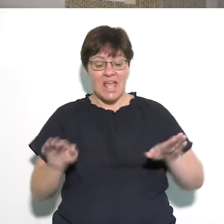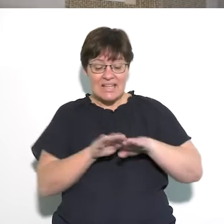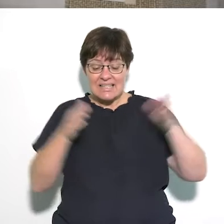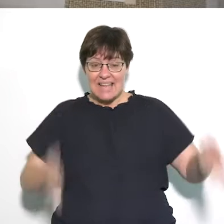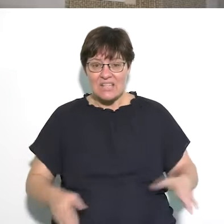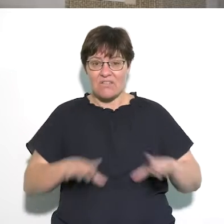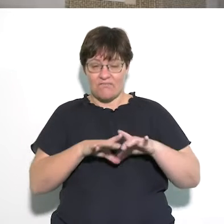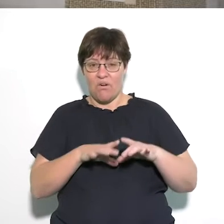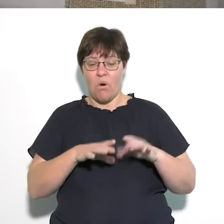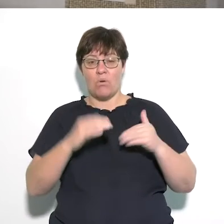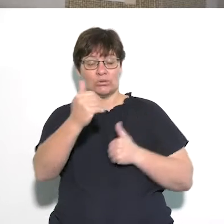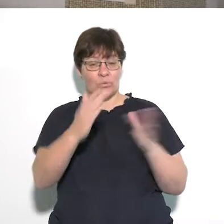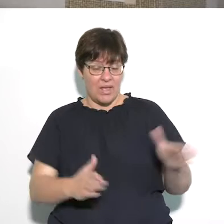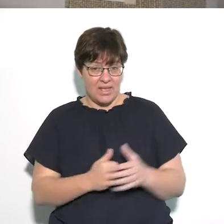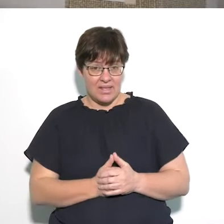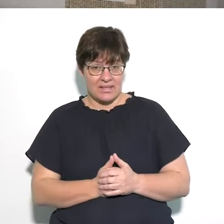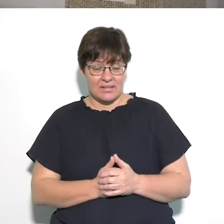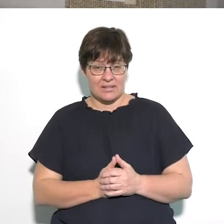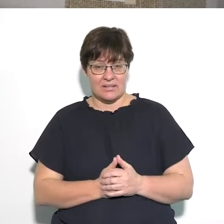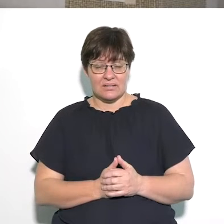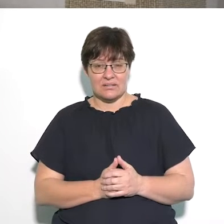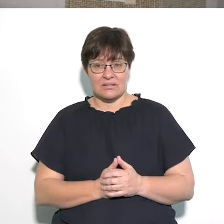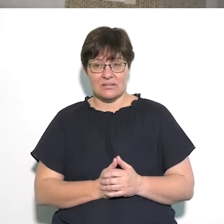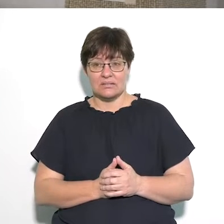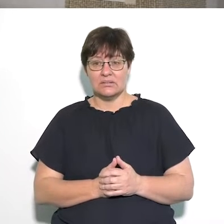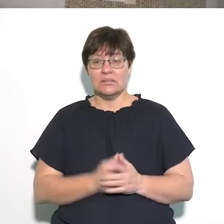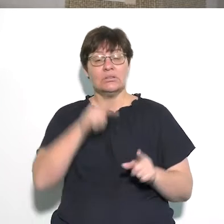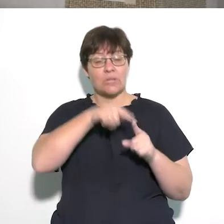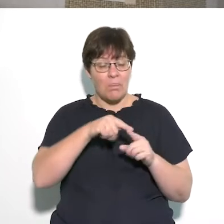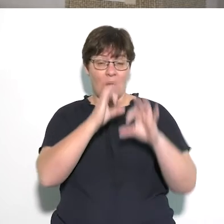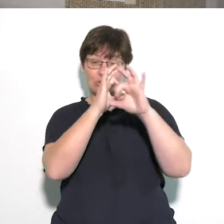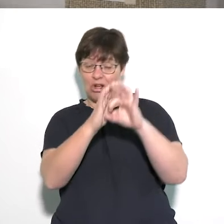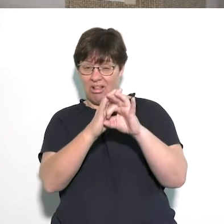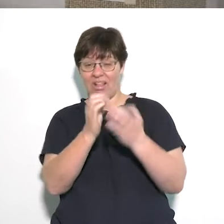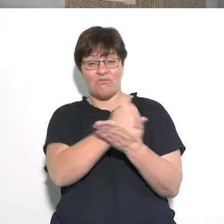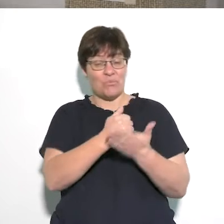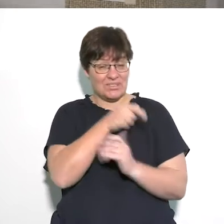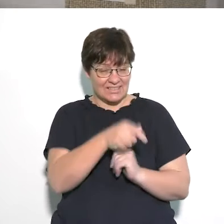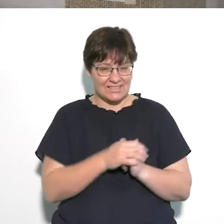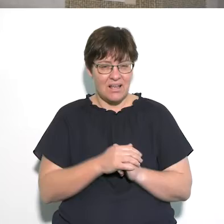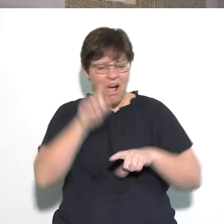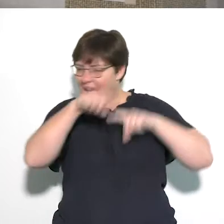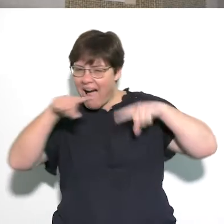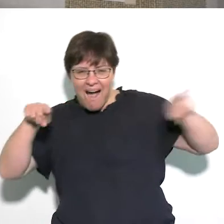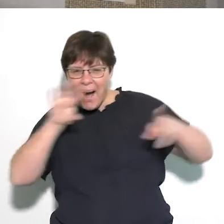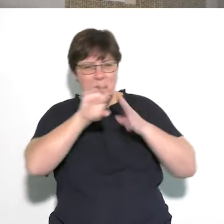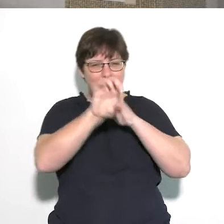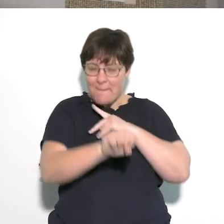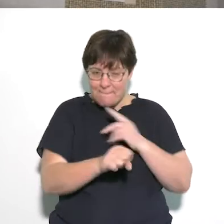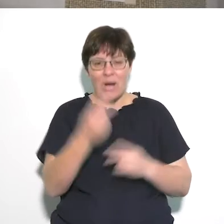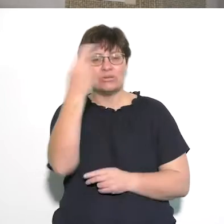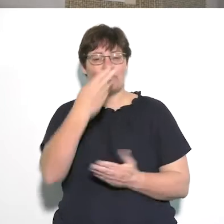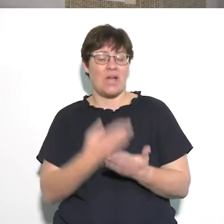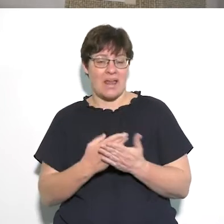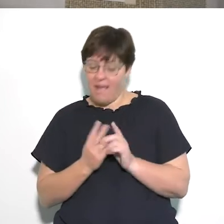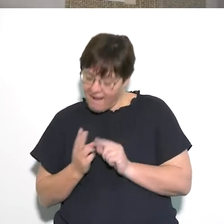your desk for a square. Draw your Prit top for a circle. So all find all different things that children